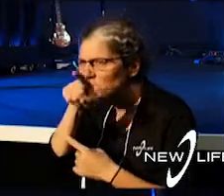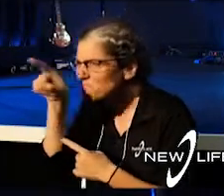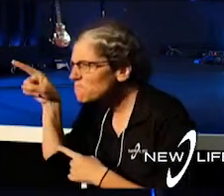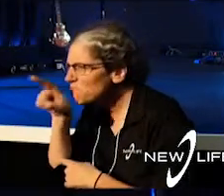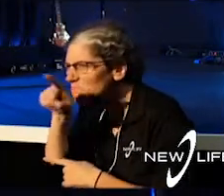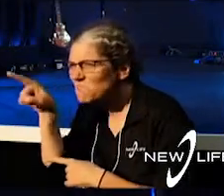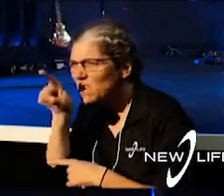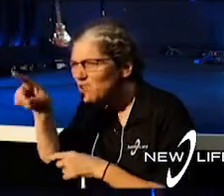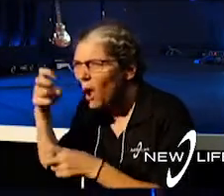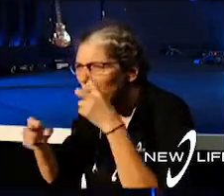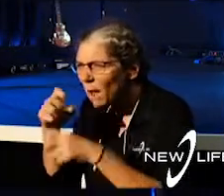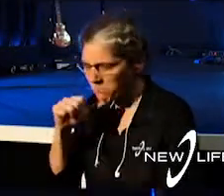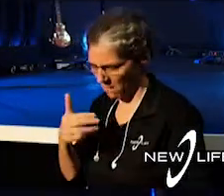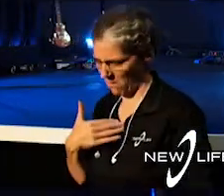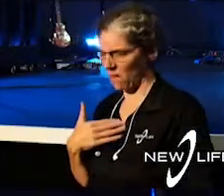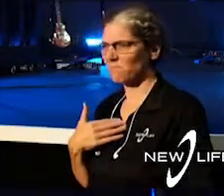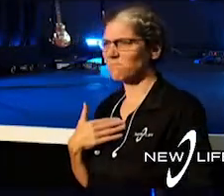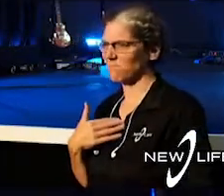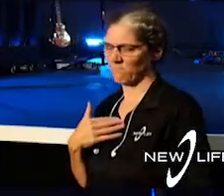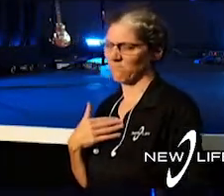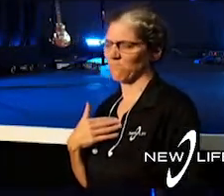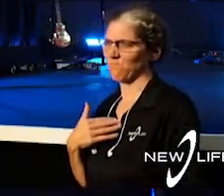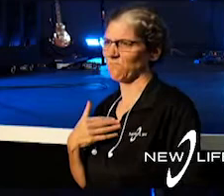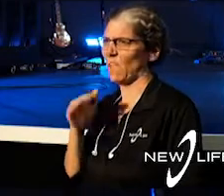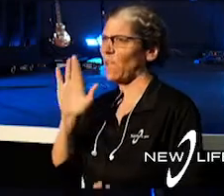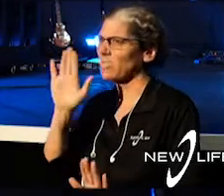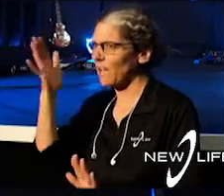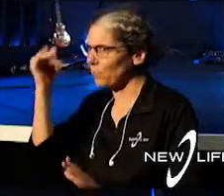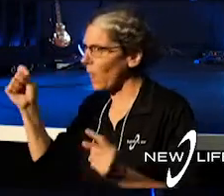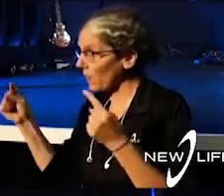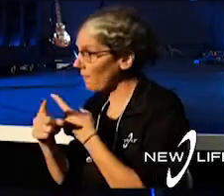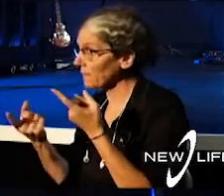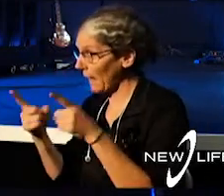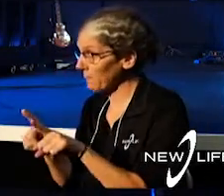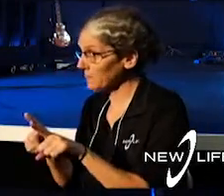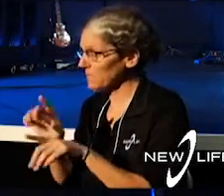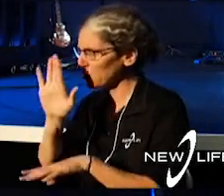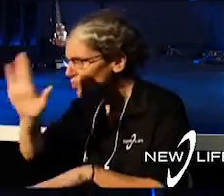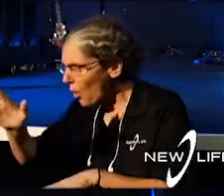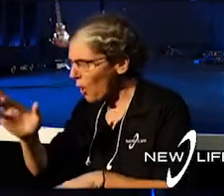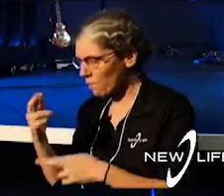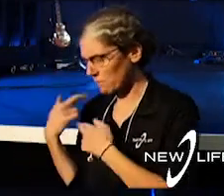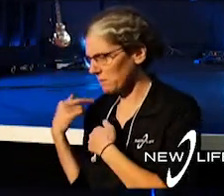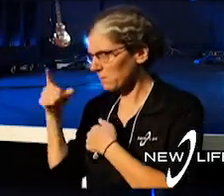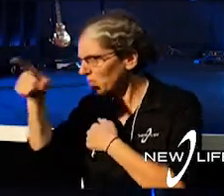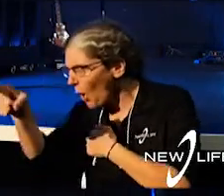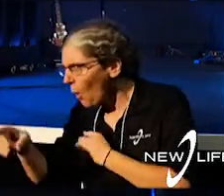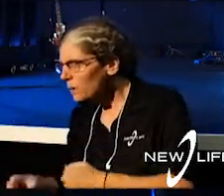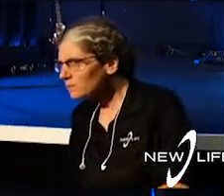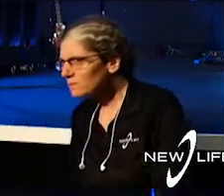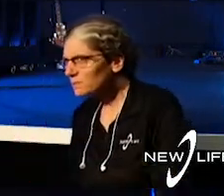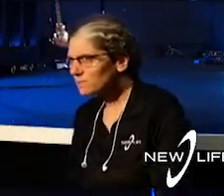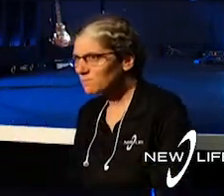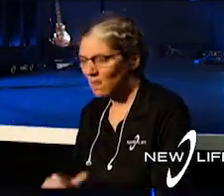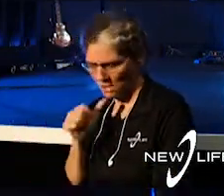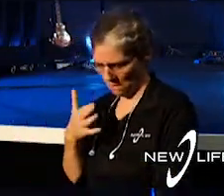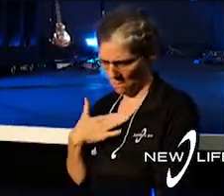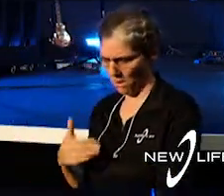other sources, as the source of our conflict. It's his fault. It's her